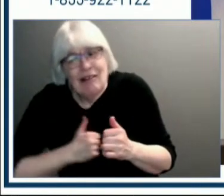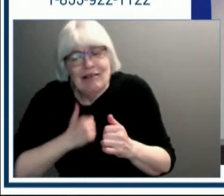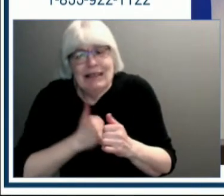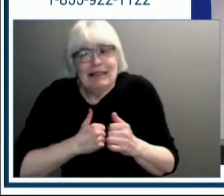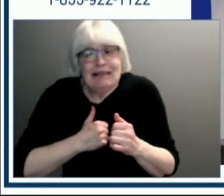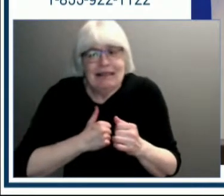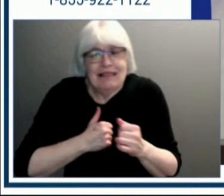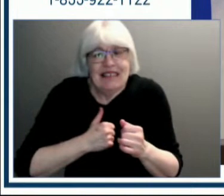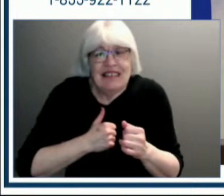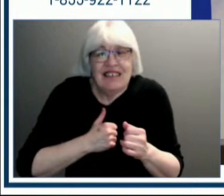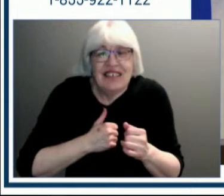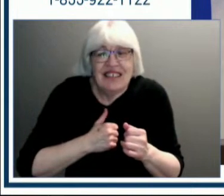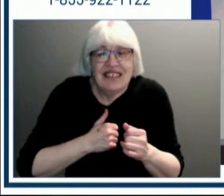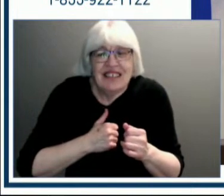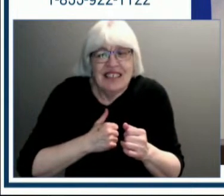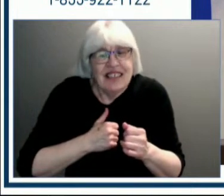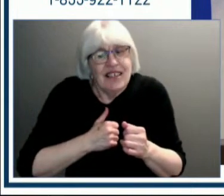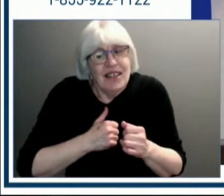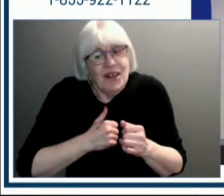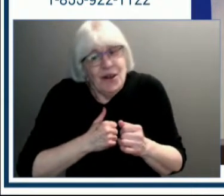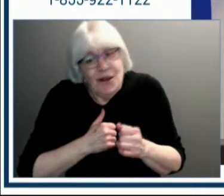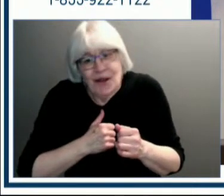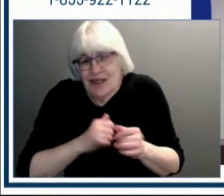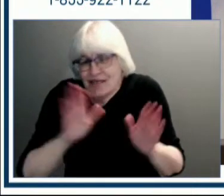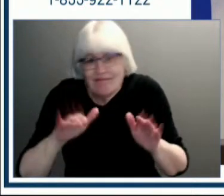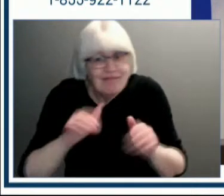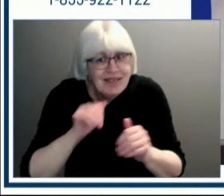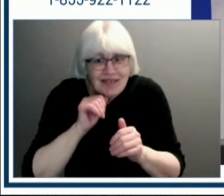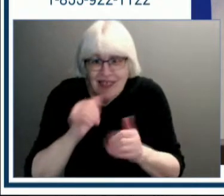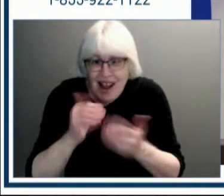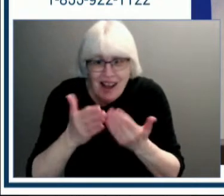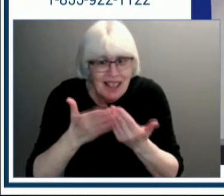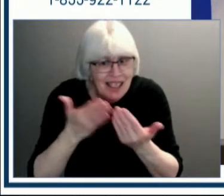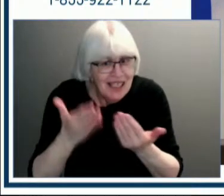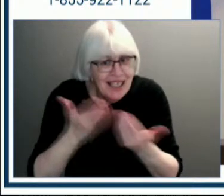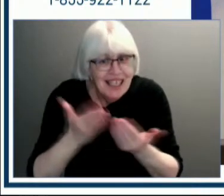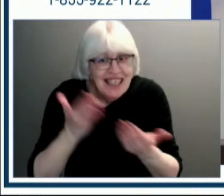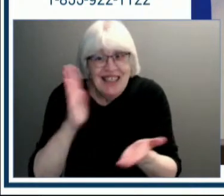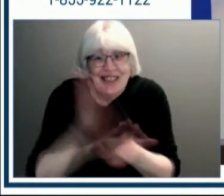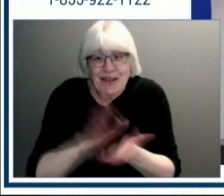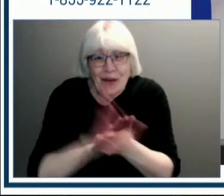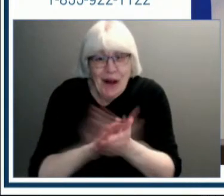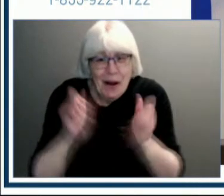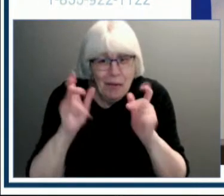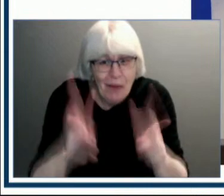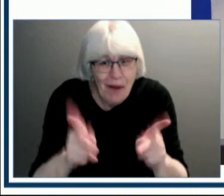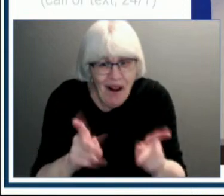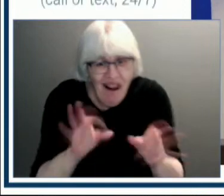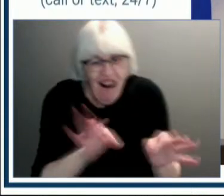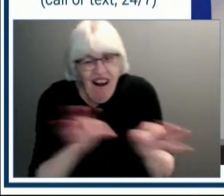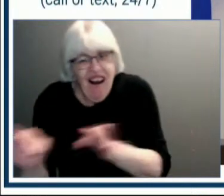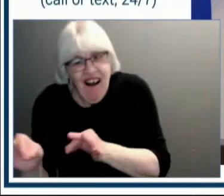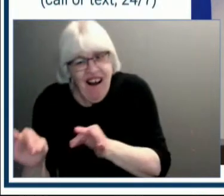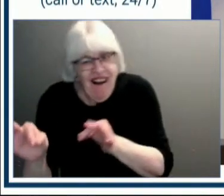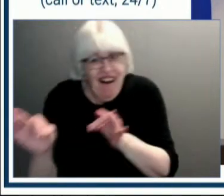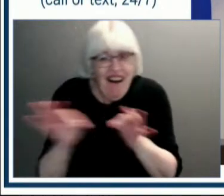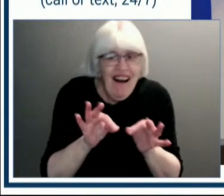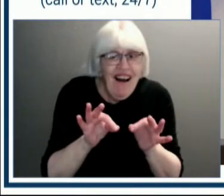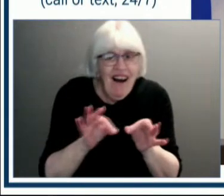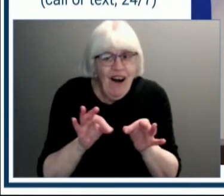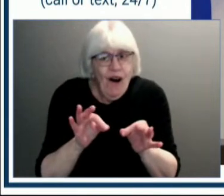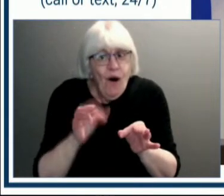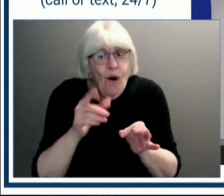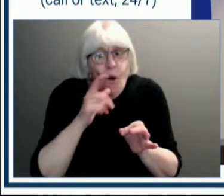school calendar changes. They don't have the means or the access to childcare. It has a huge impact on families, and some of them are